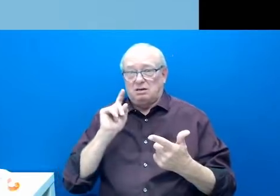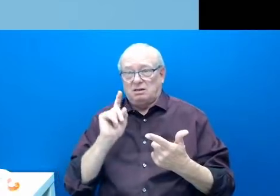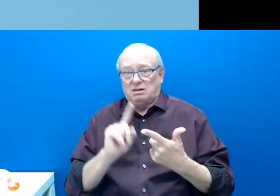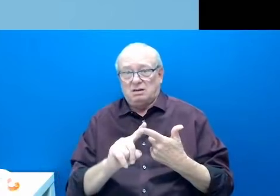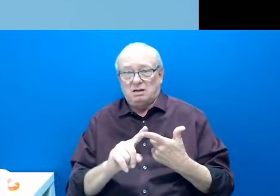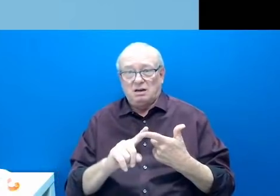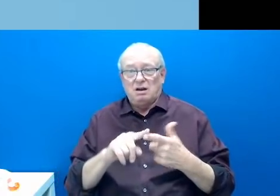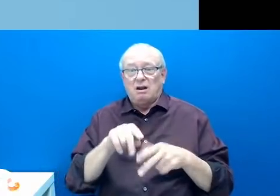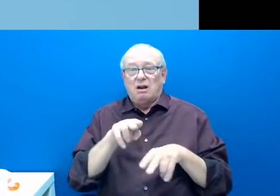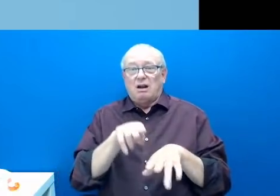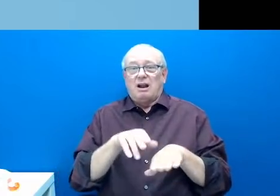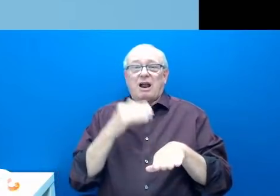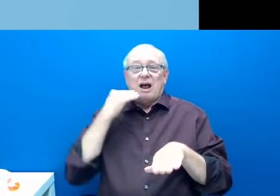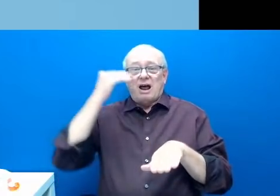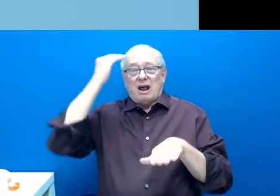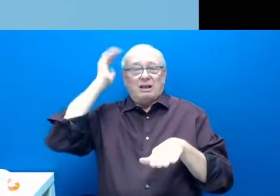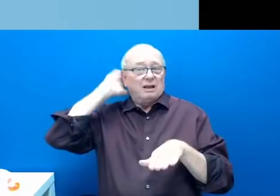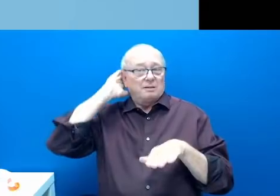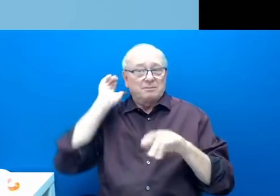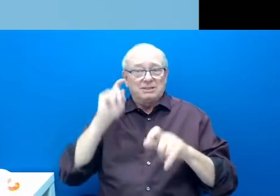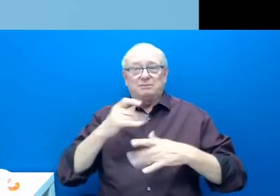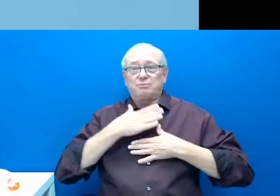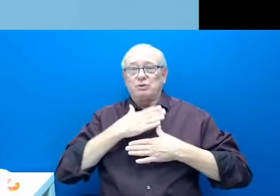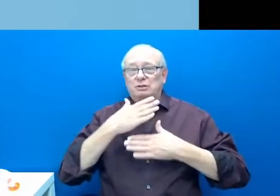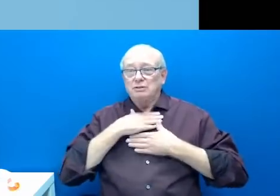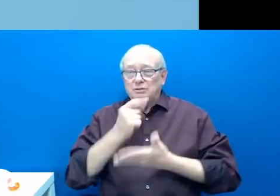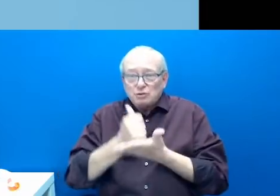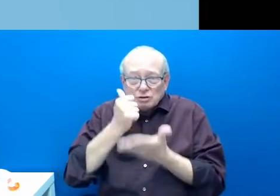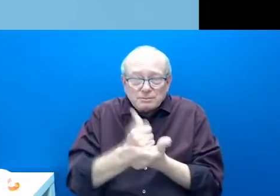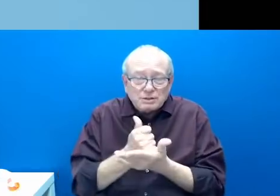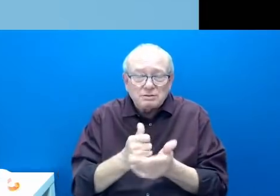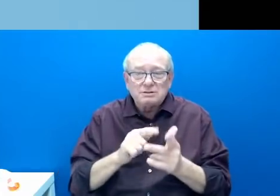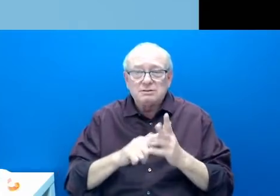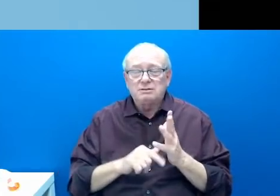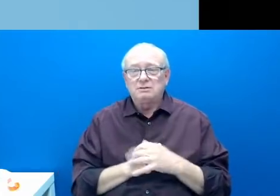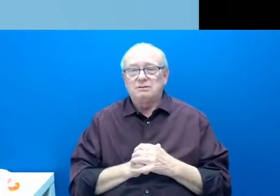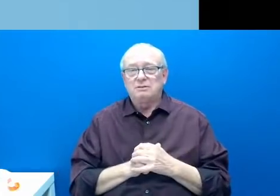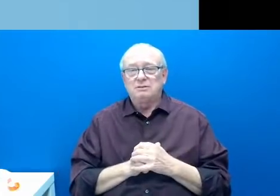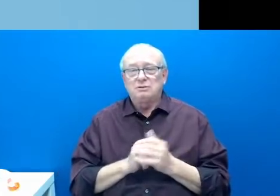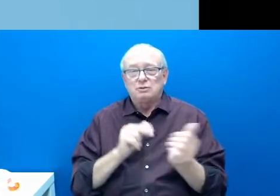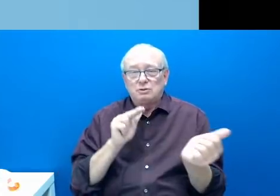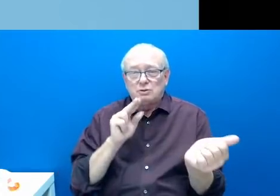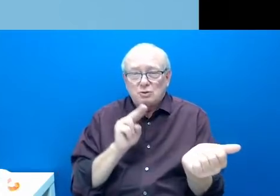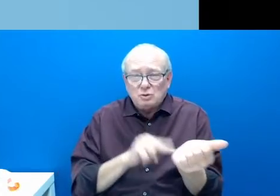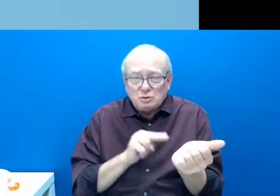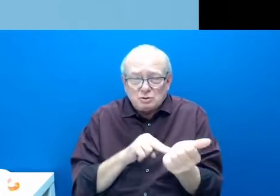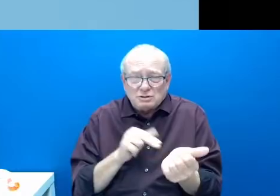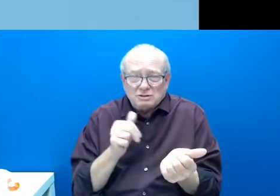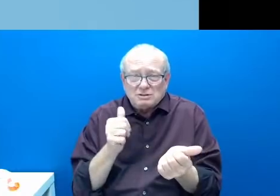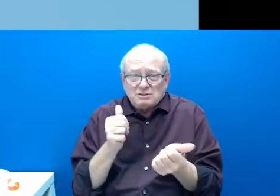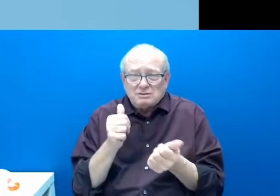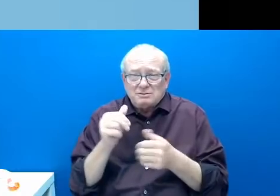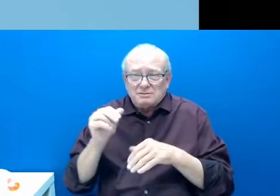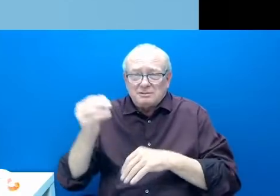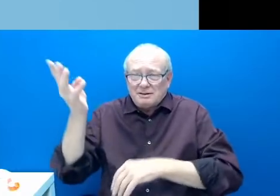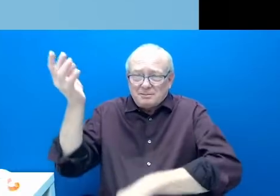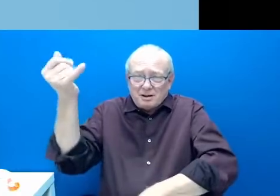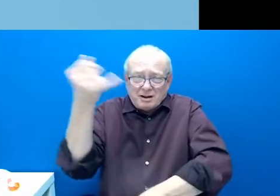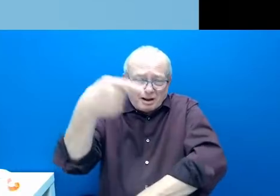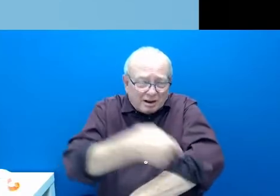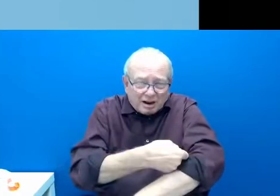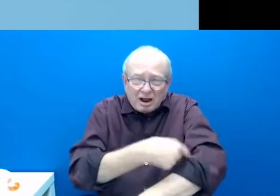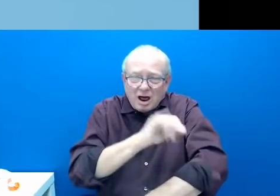the bed. You have different nurses that are placing IV cannula or that are pushing